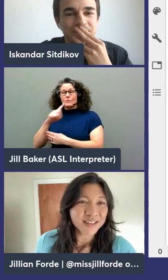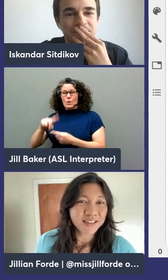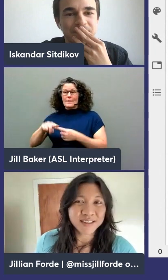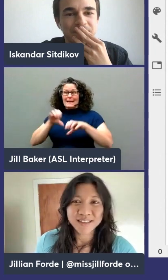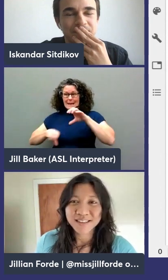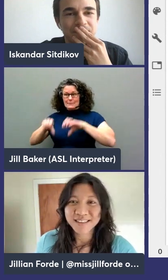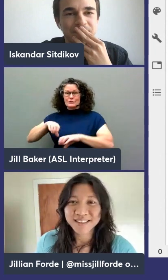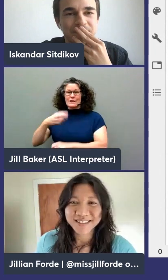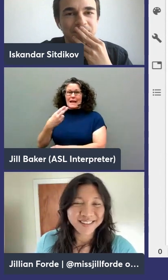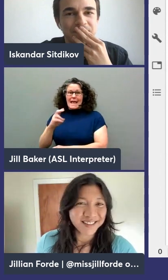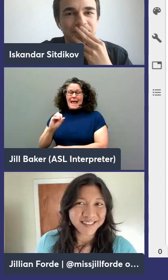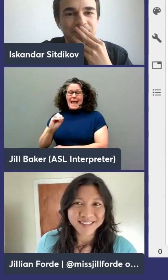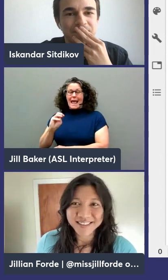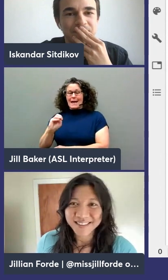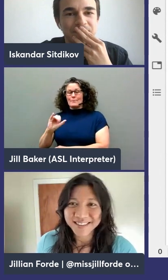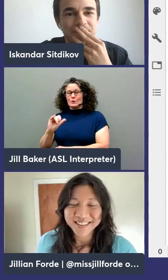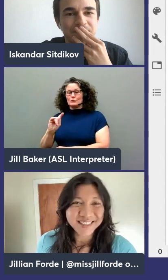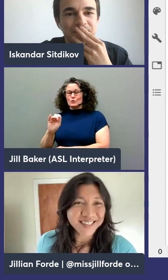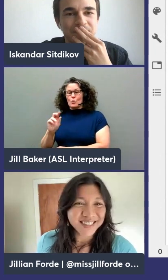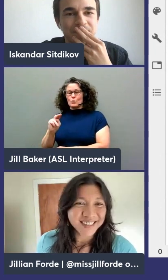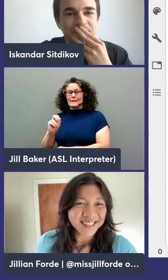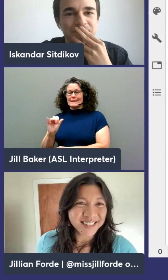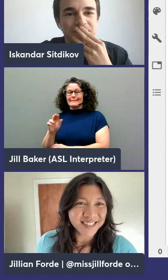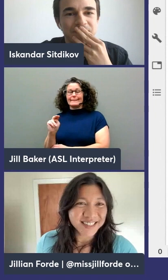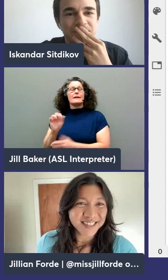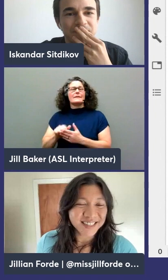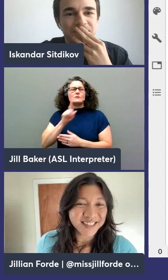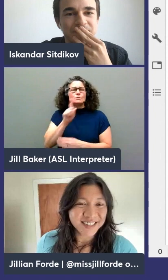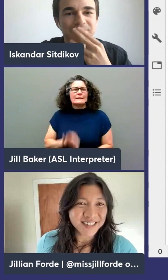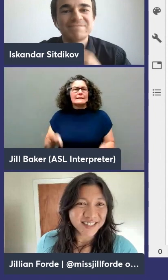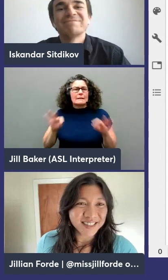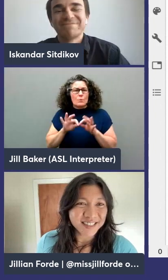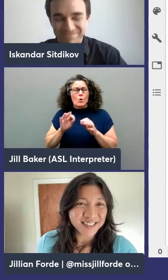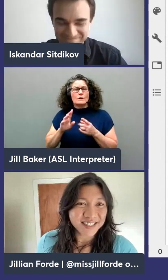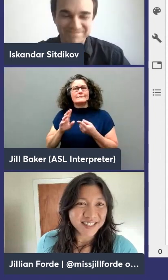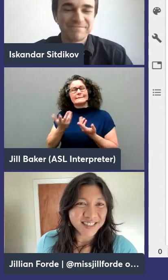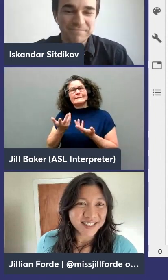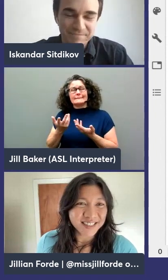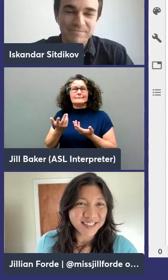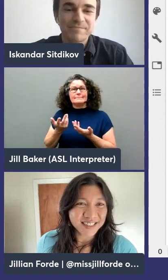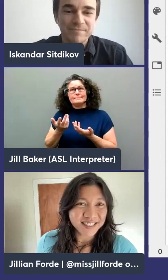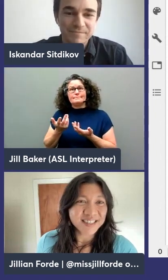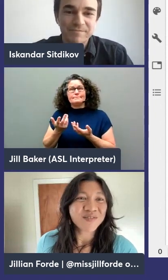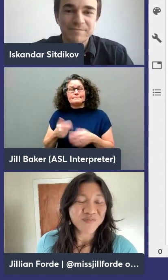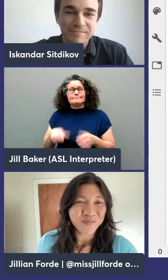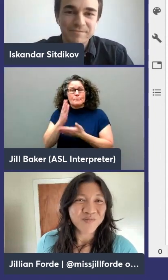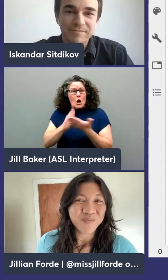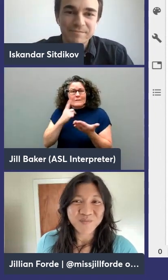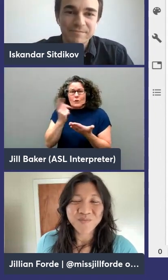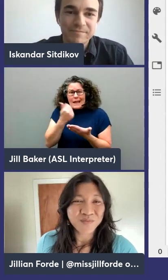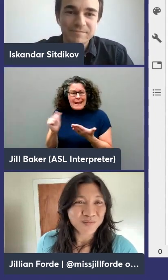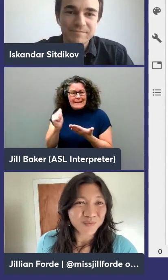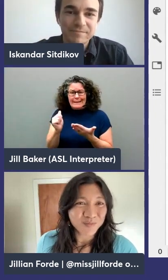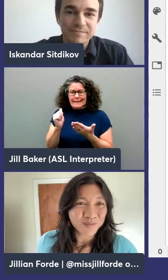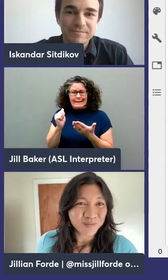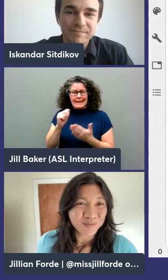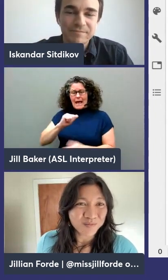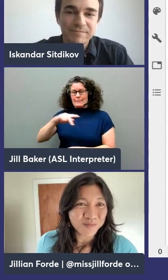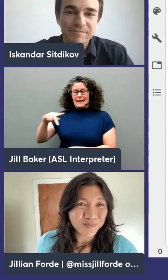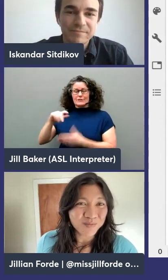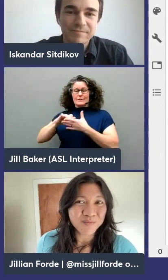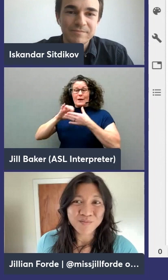And it's quite an important property, really, for any application that is around